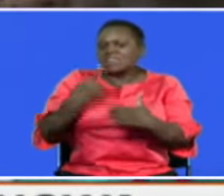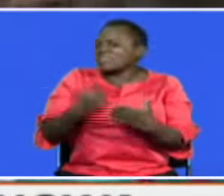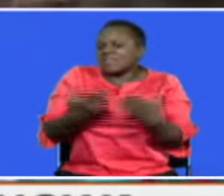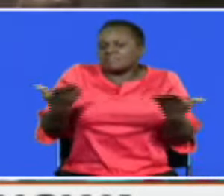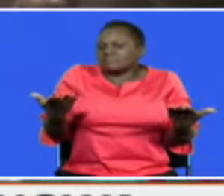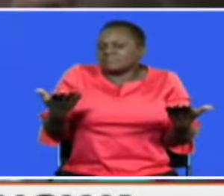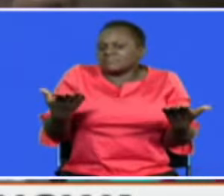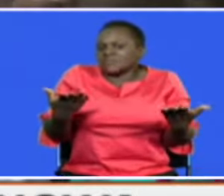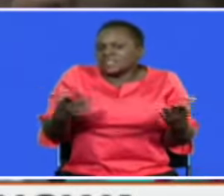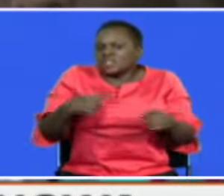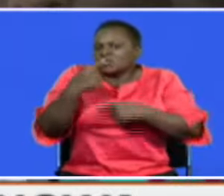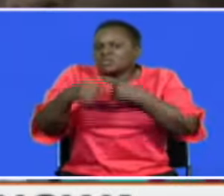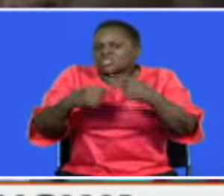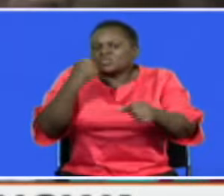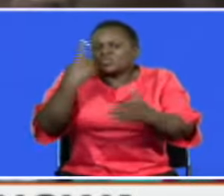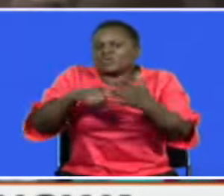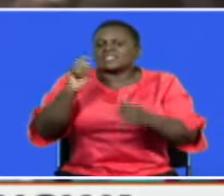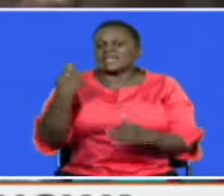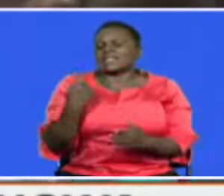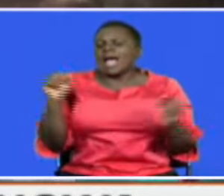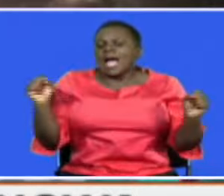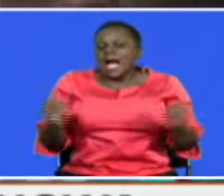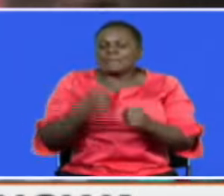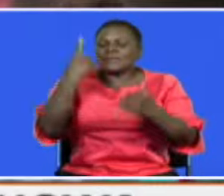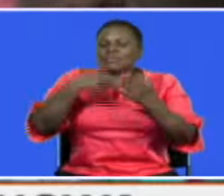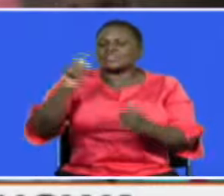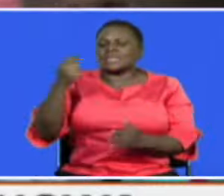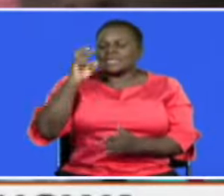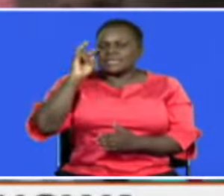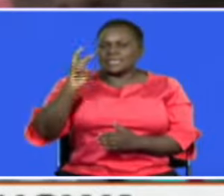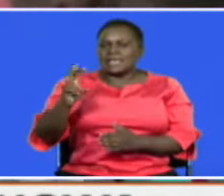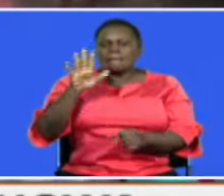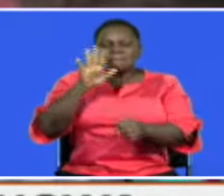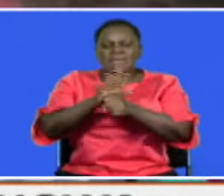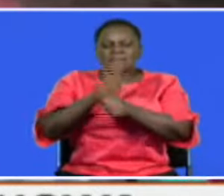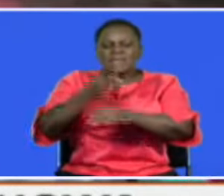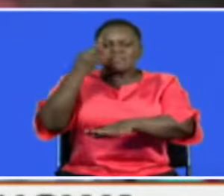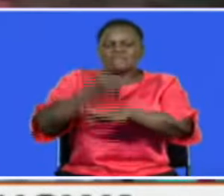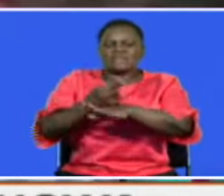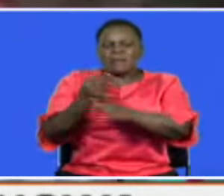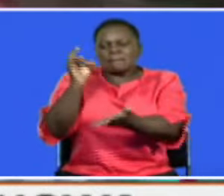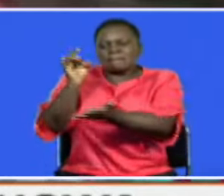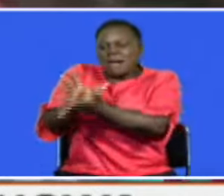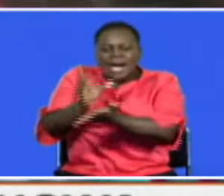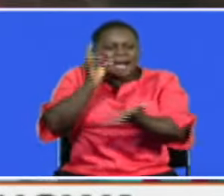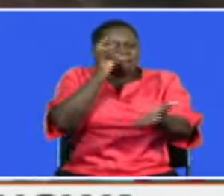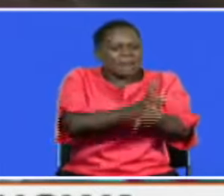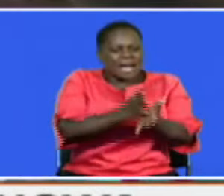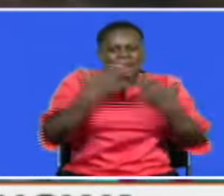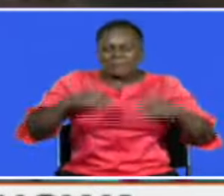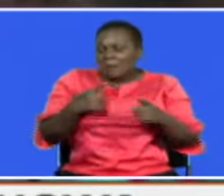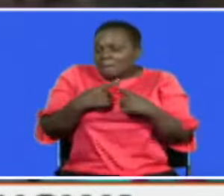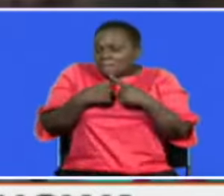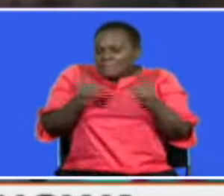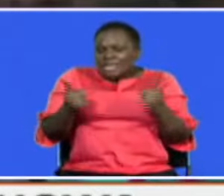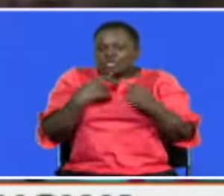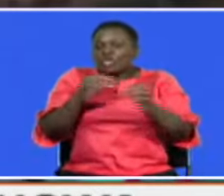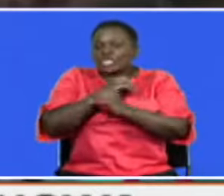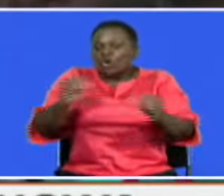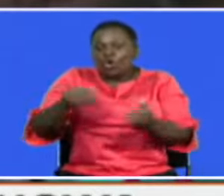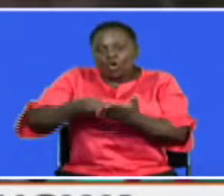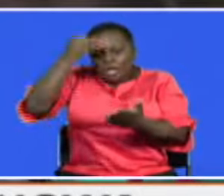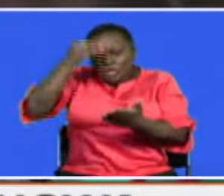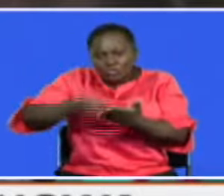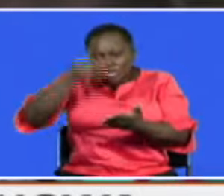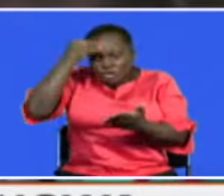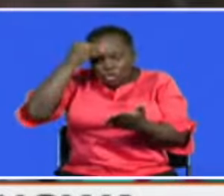what is the business going on in Kenya? What is going on? We are seeing a lot of shenanigans, impeachment of people, impeachment, but they are not talking about